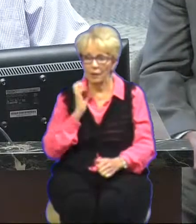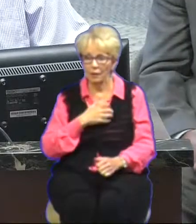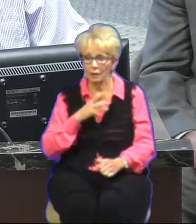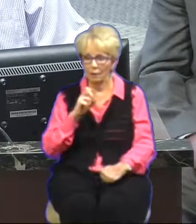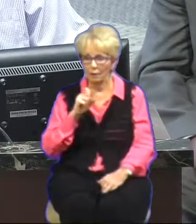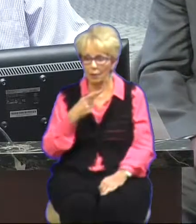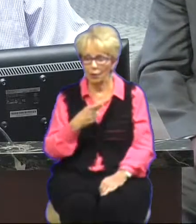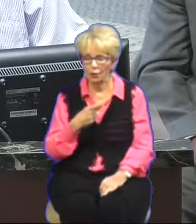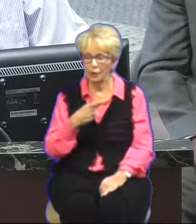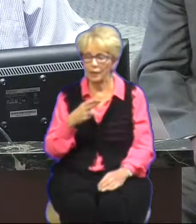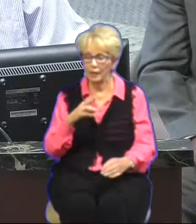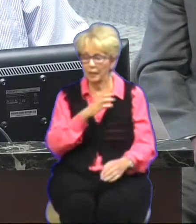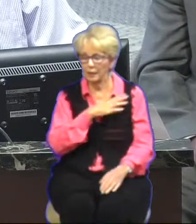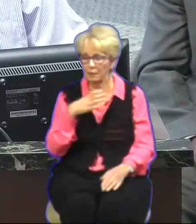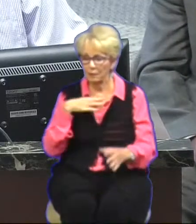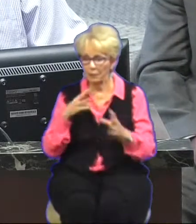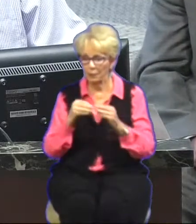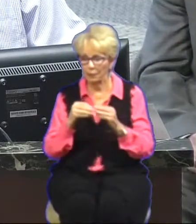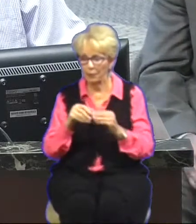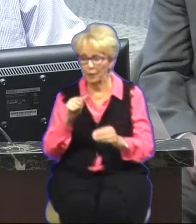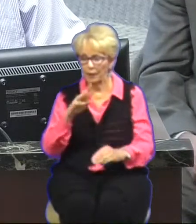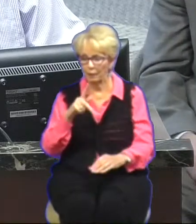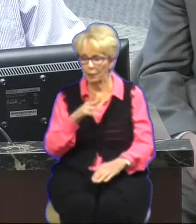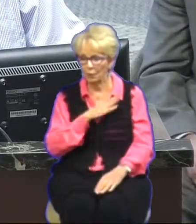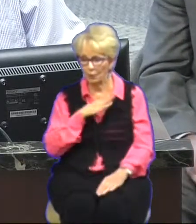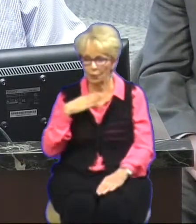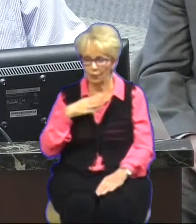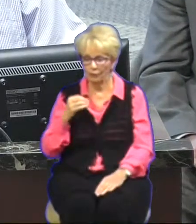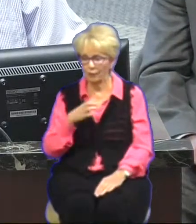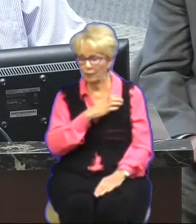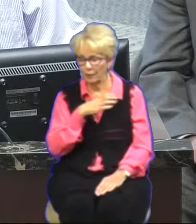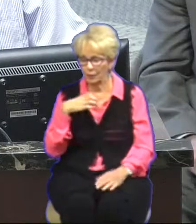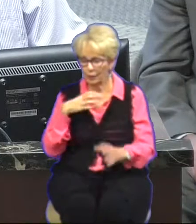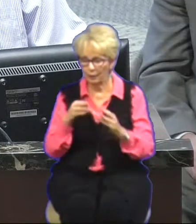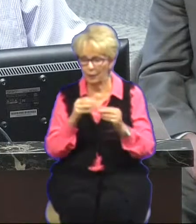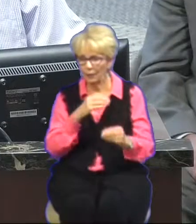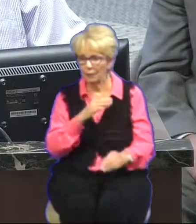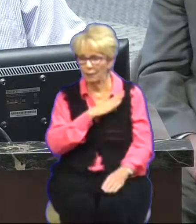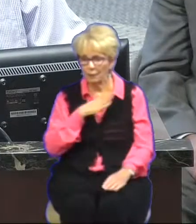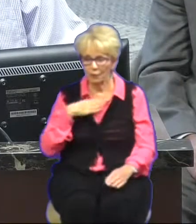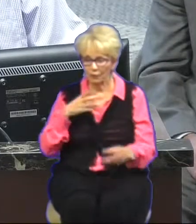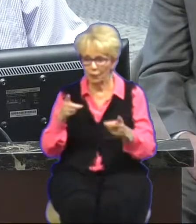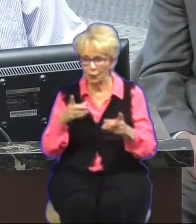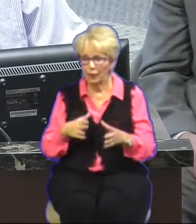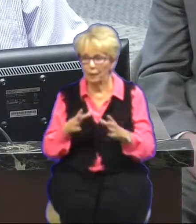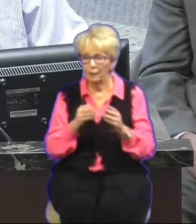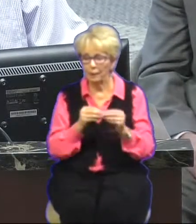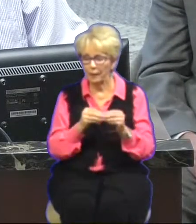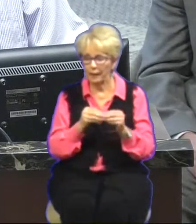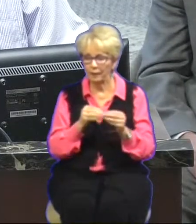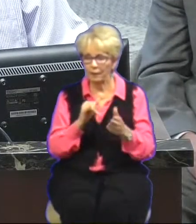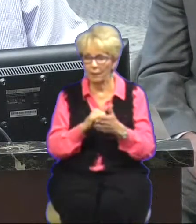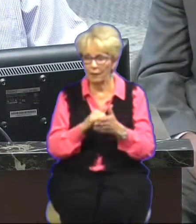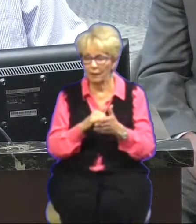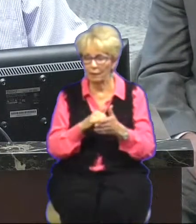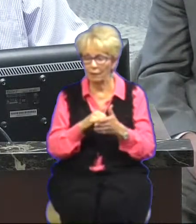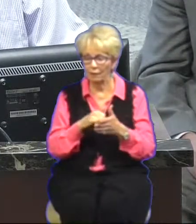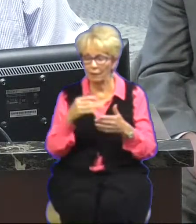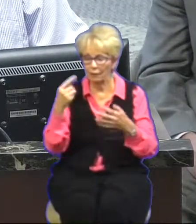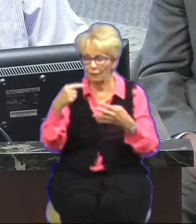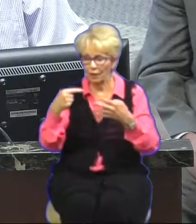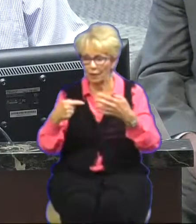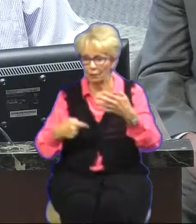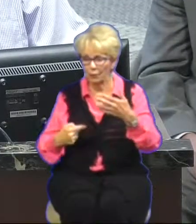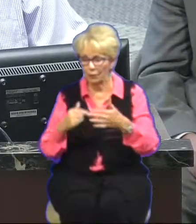Rate Committee meeting, the April Board of Commissioners meeting, and the Board of Directors meetings, the following was approved.